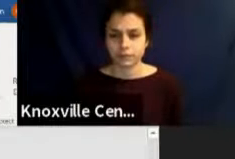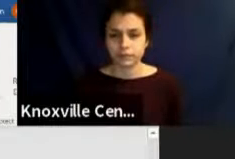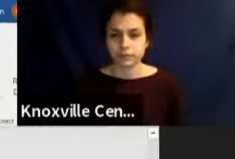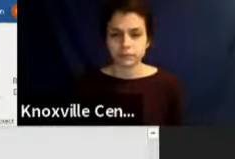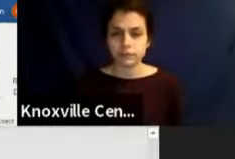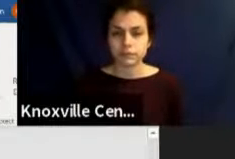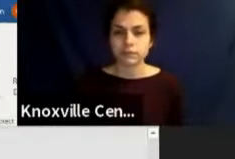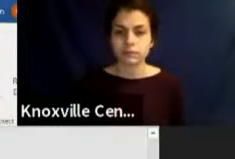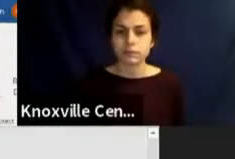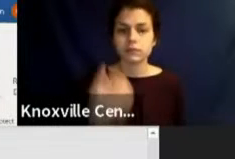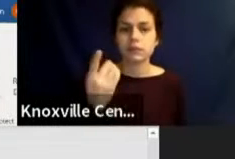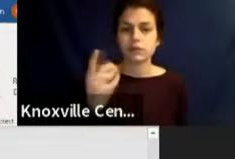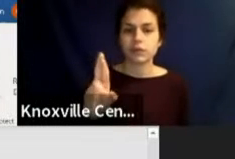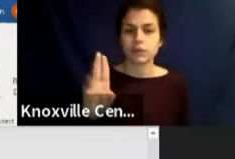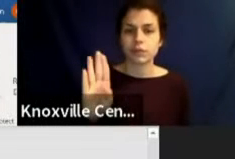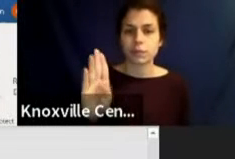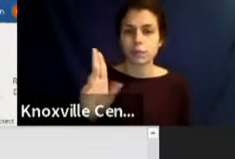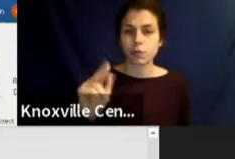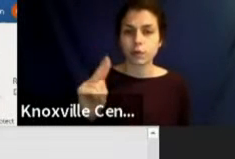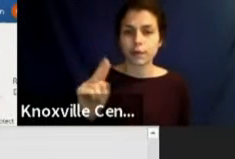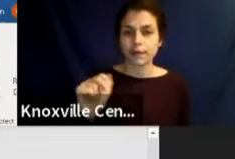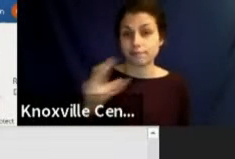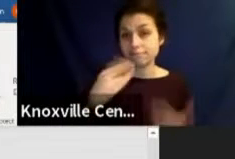Thank you. So.